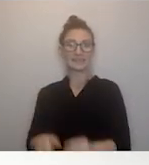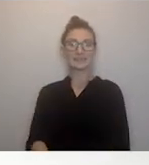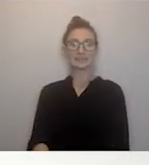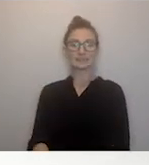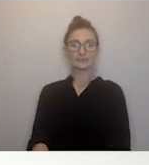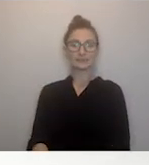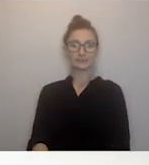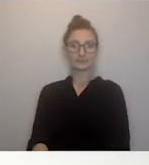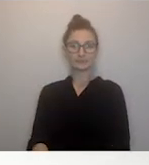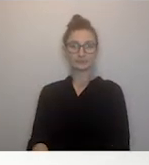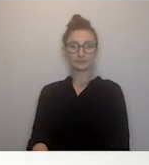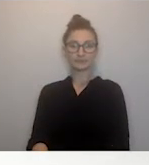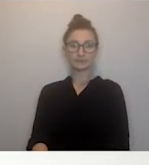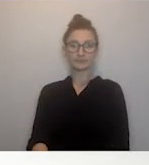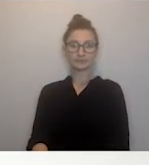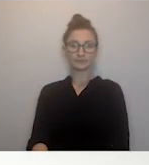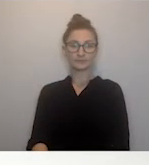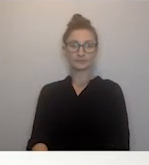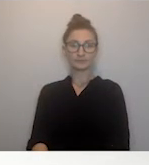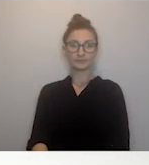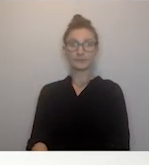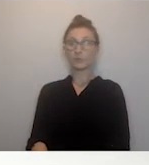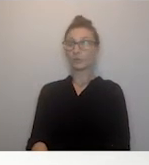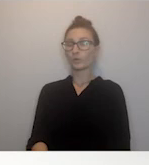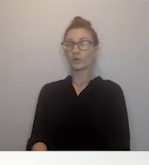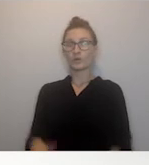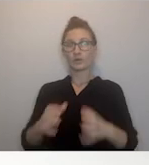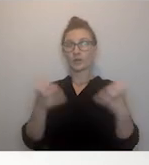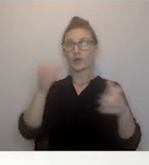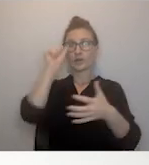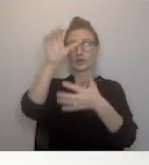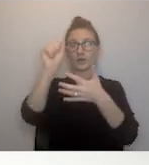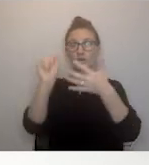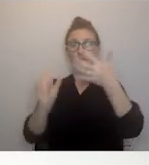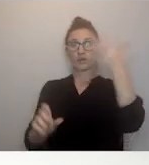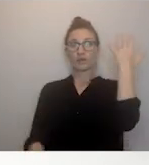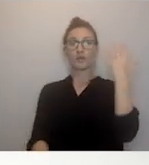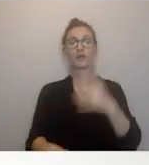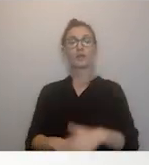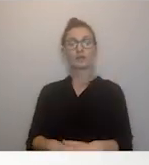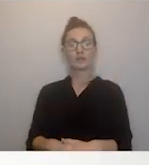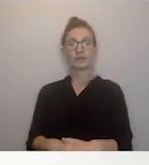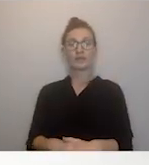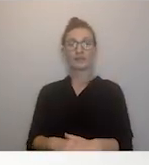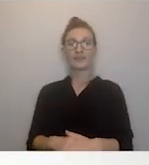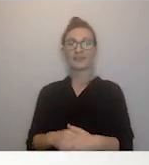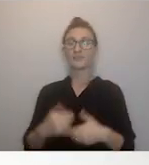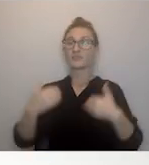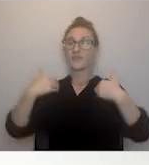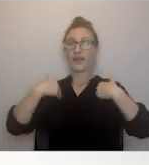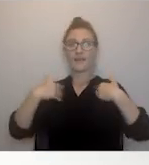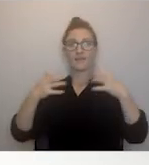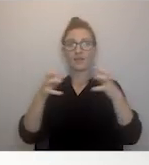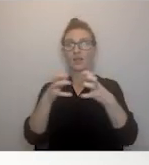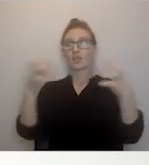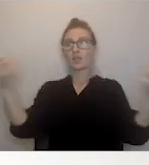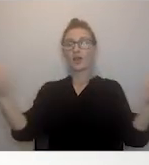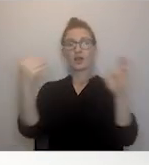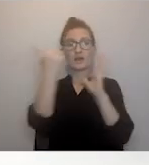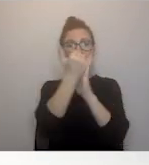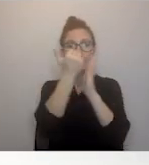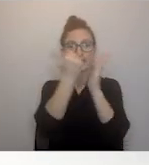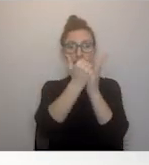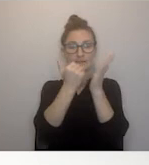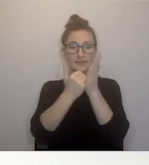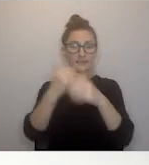emotion and place. So those are open scenes. Whew, that was a lot of things I wanted to share with you guys today. And we do